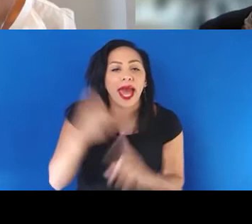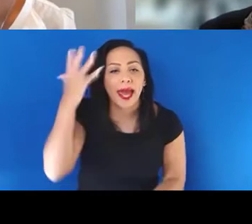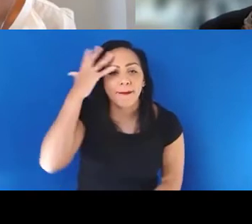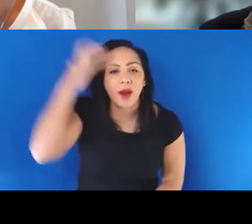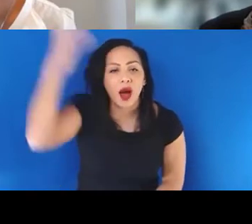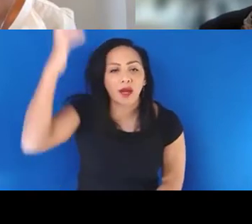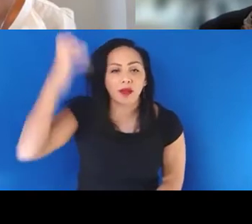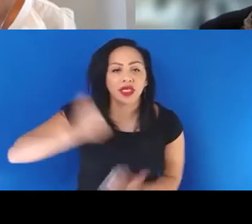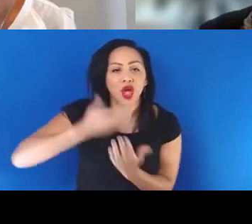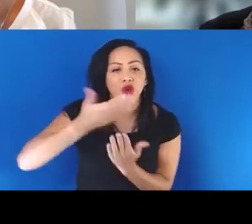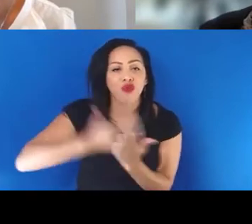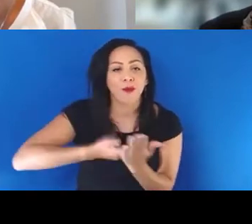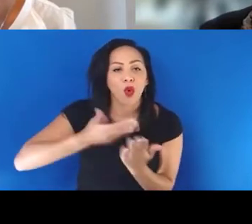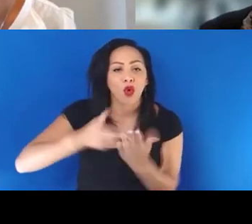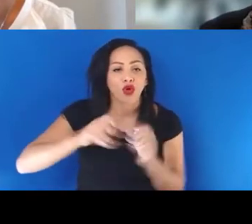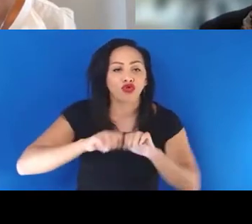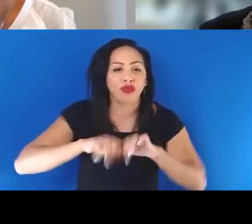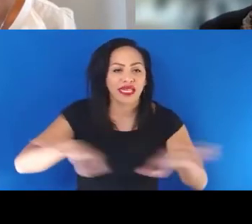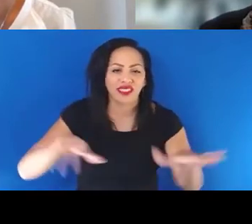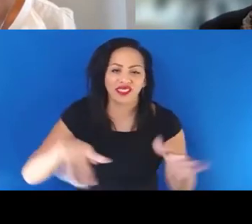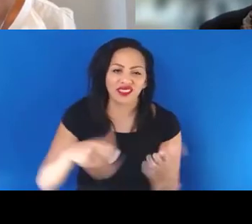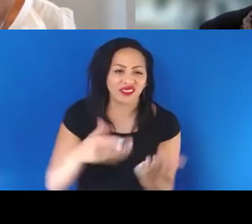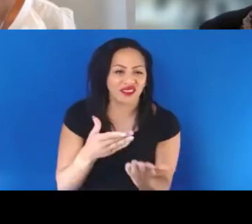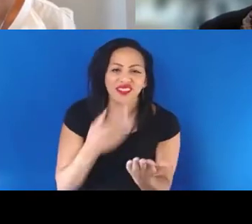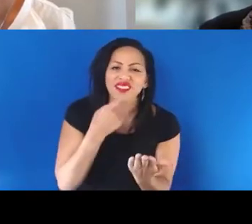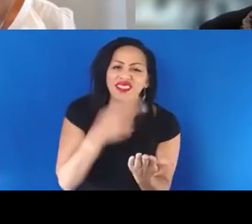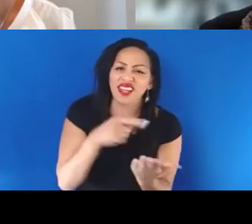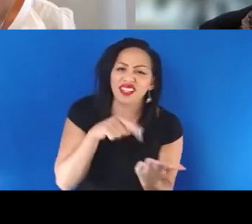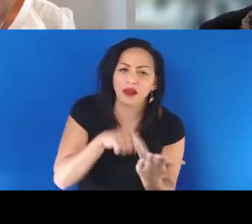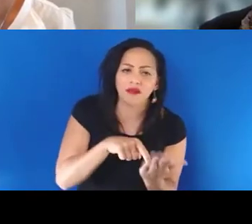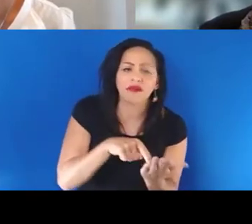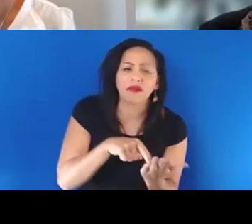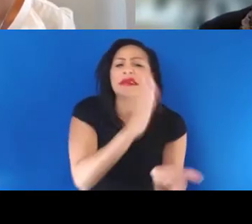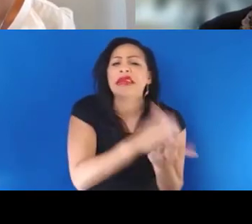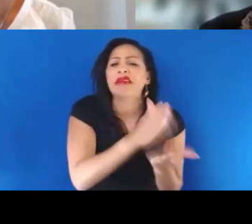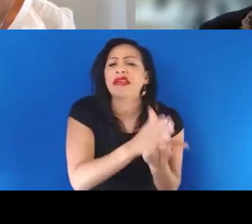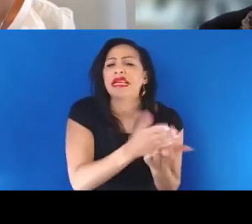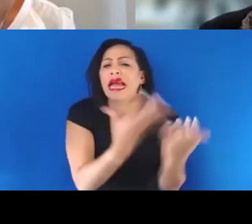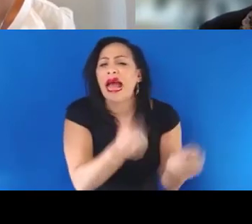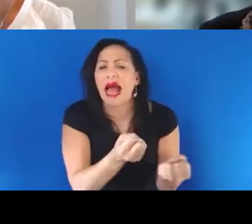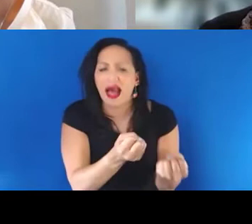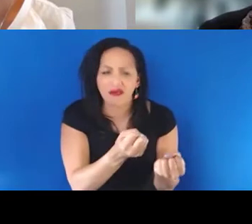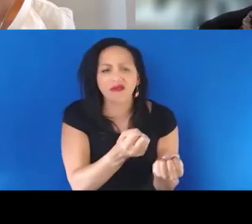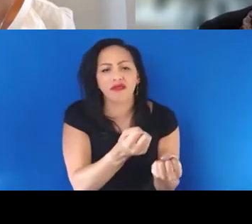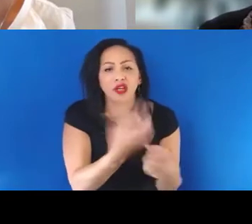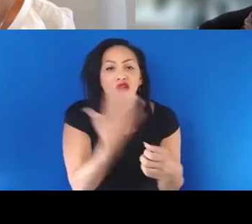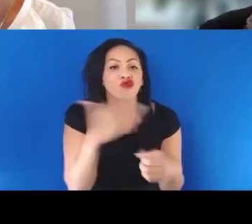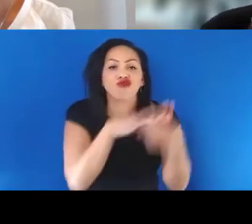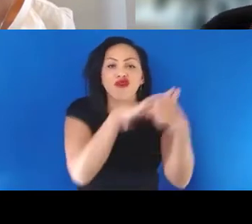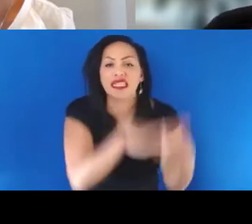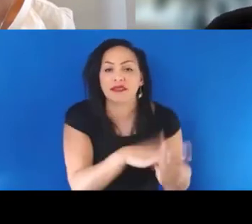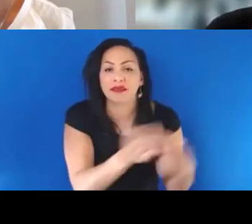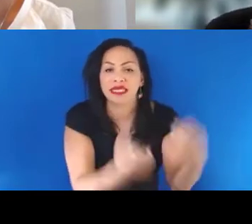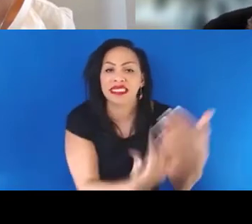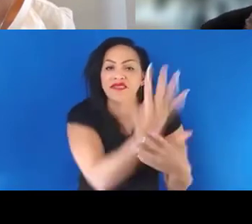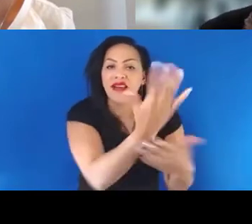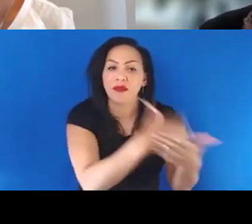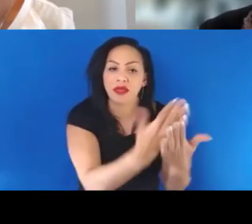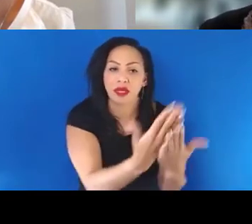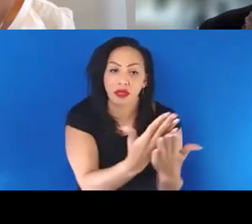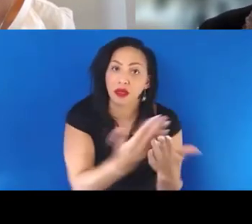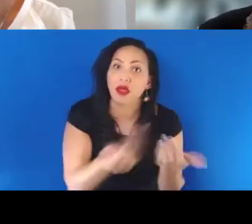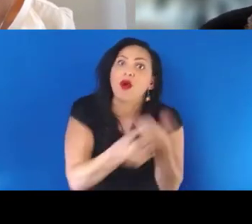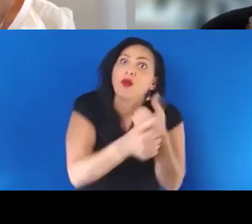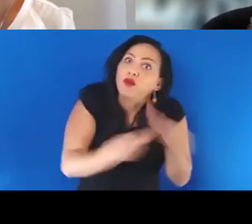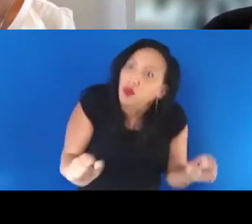is definitely racism in the UK development sector. A bit surprised that, yes, so finally the government is